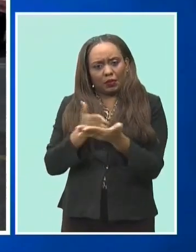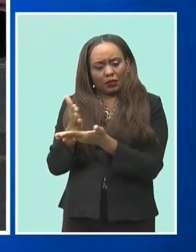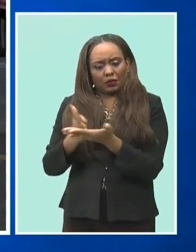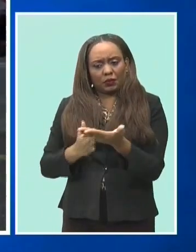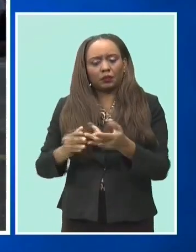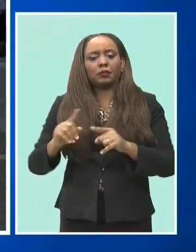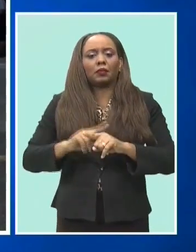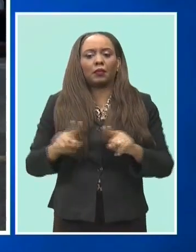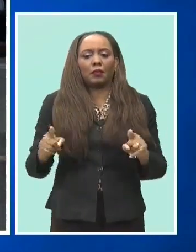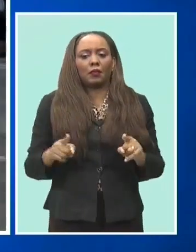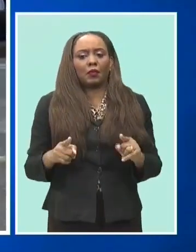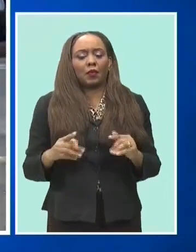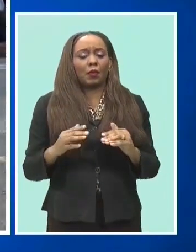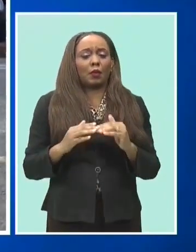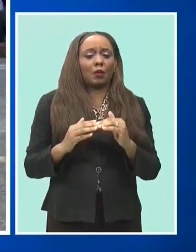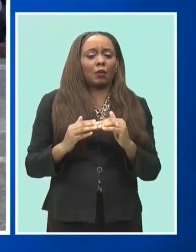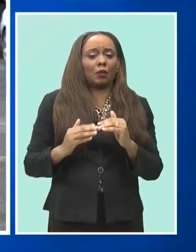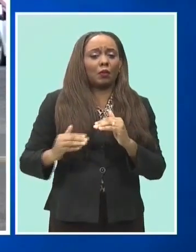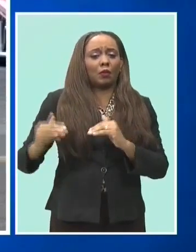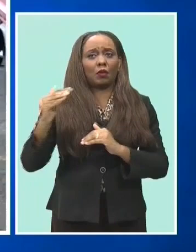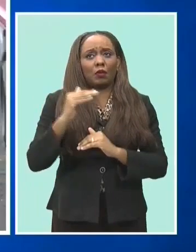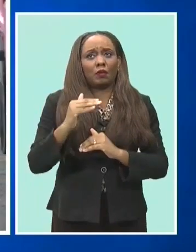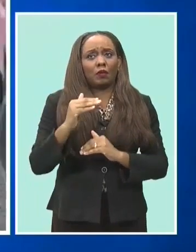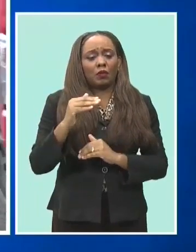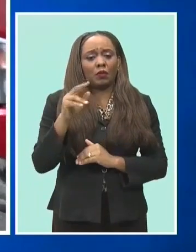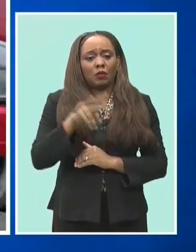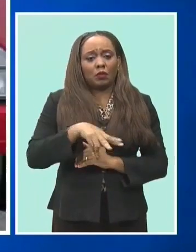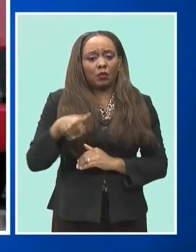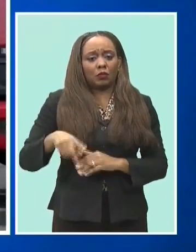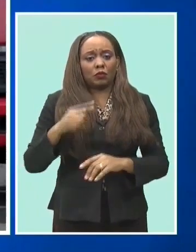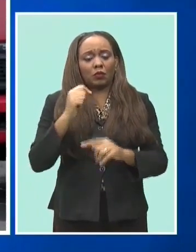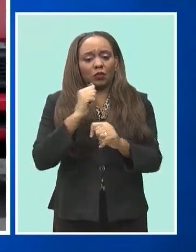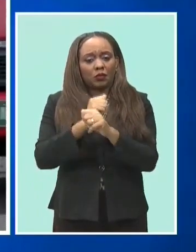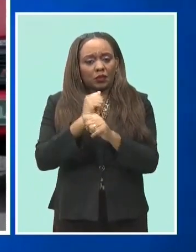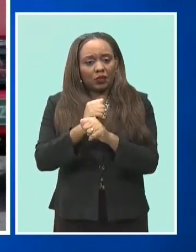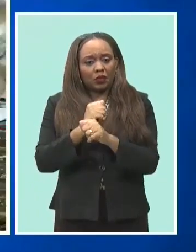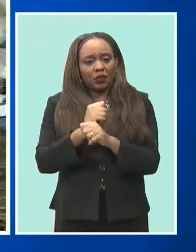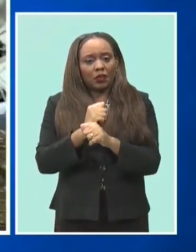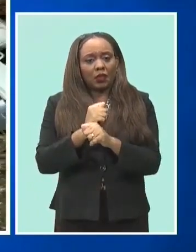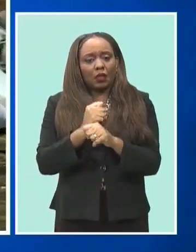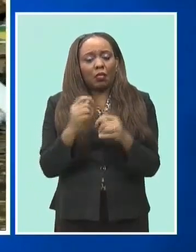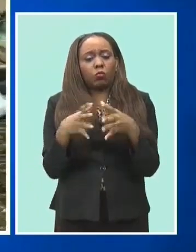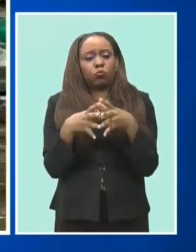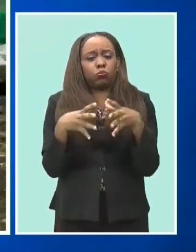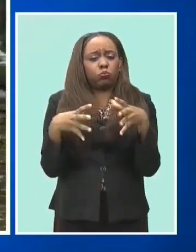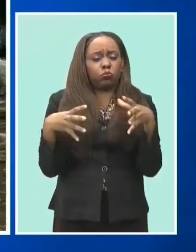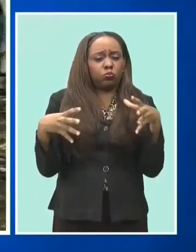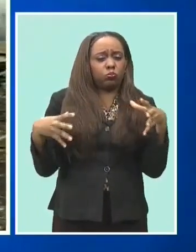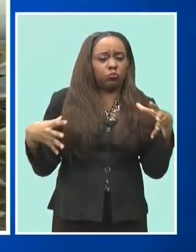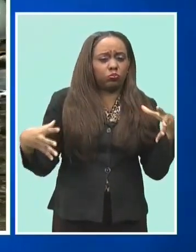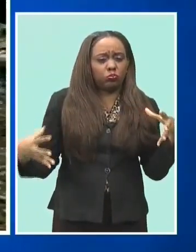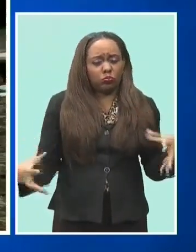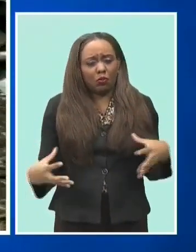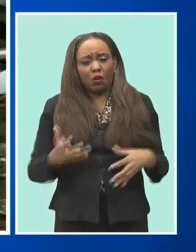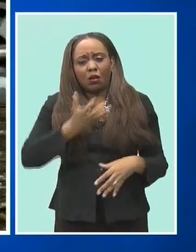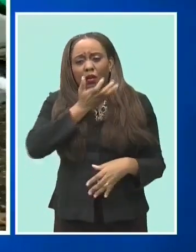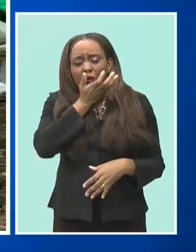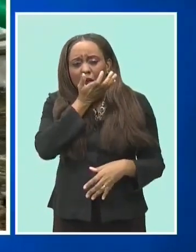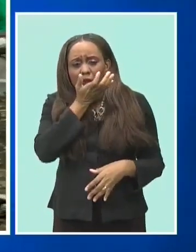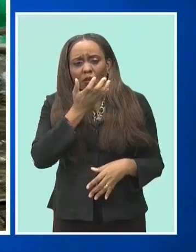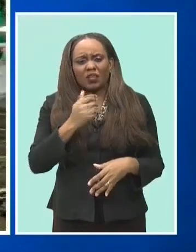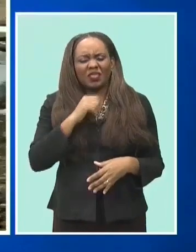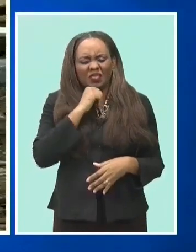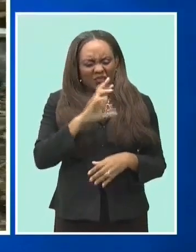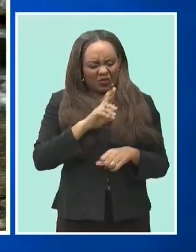we would have collected over 22 truckloads of bulky waste, not even the household one, of bulky waste,